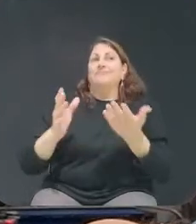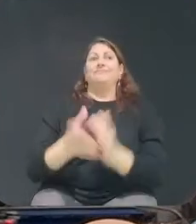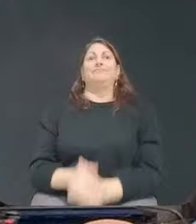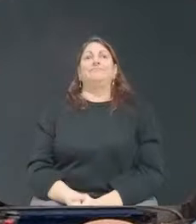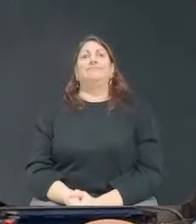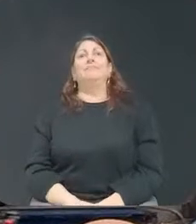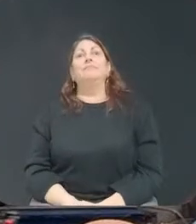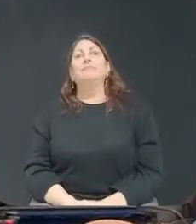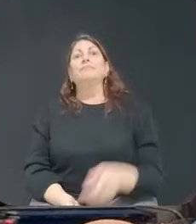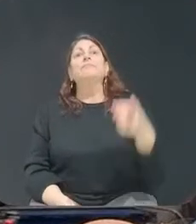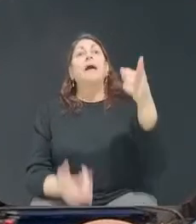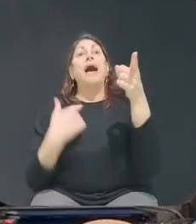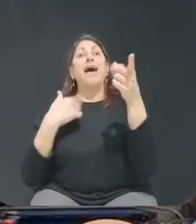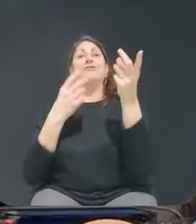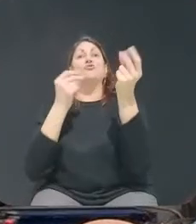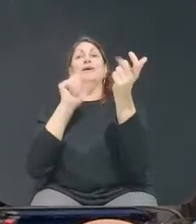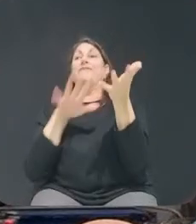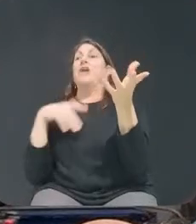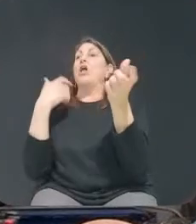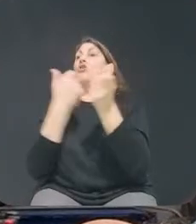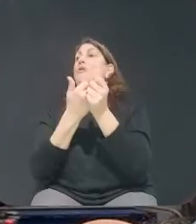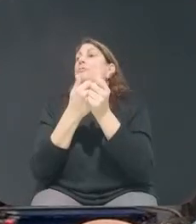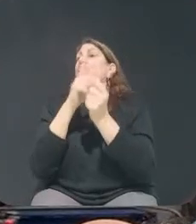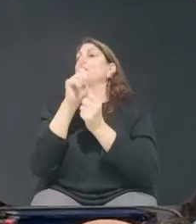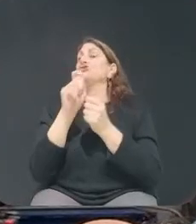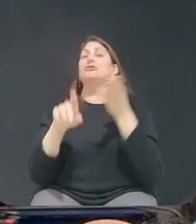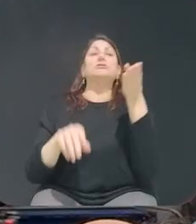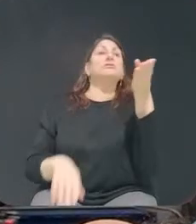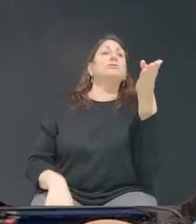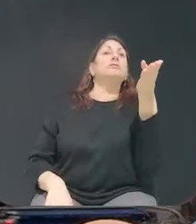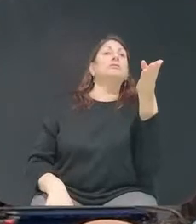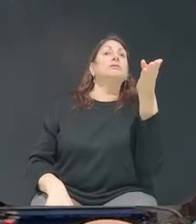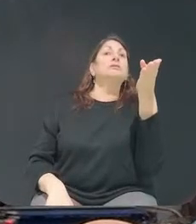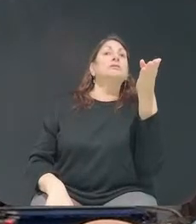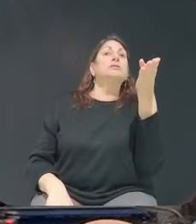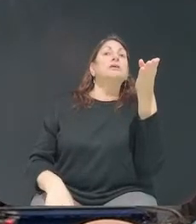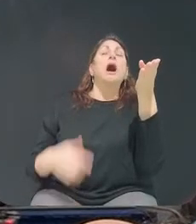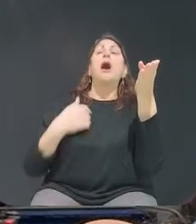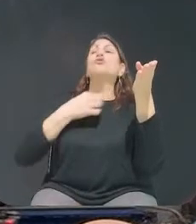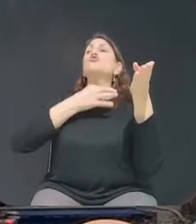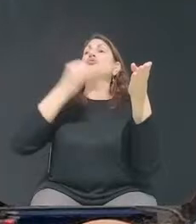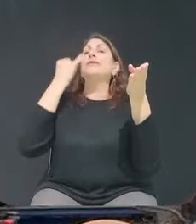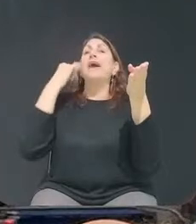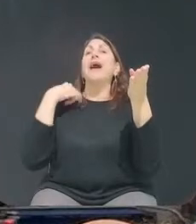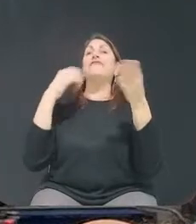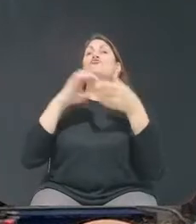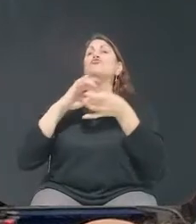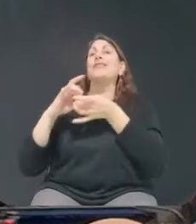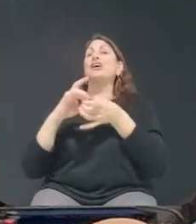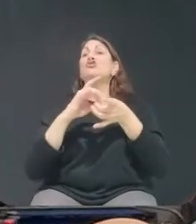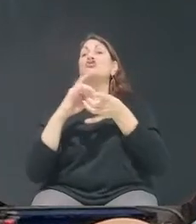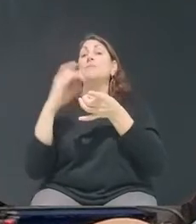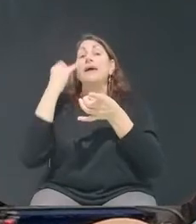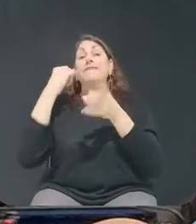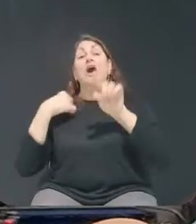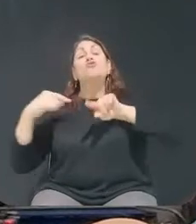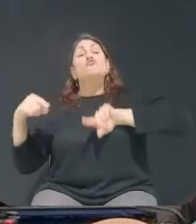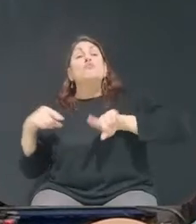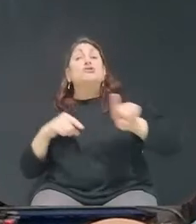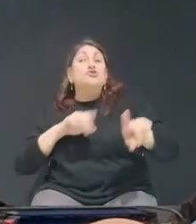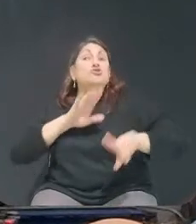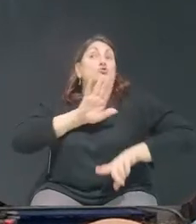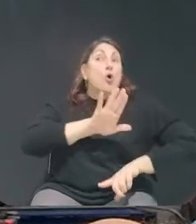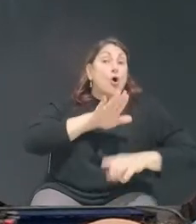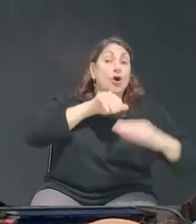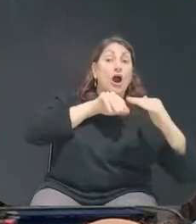It's a follow-up. Is there any relationship? If I went to your archives, would I be able